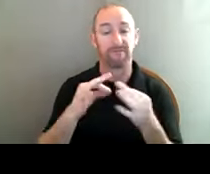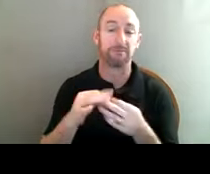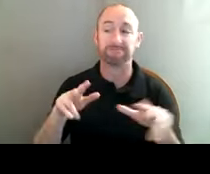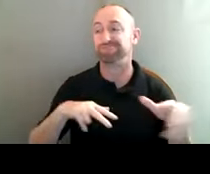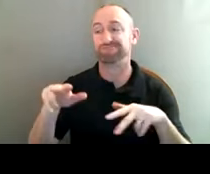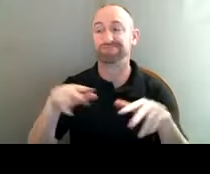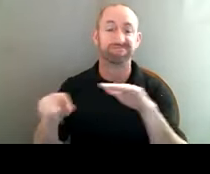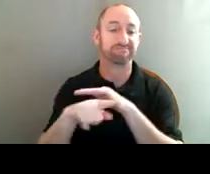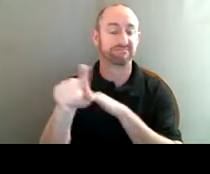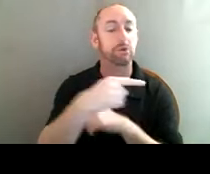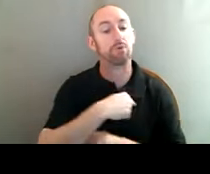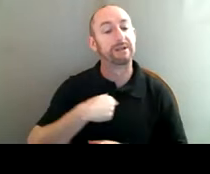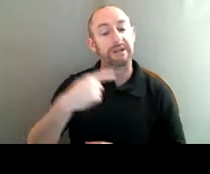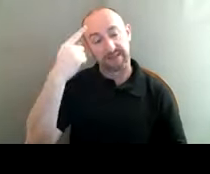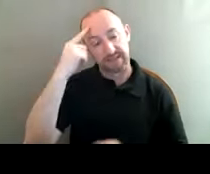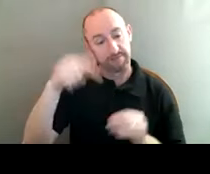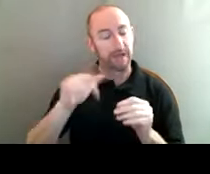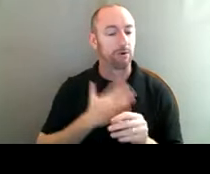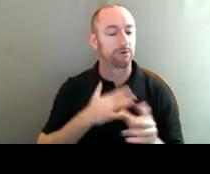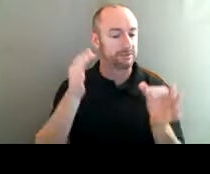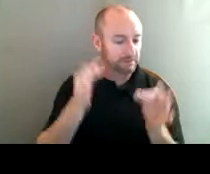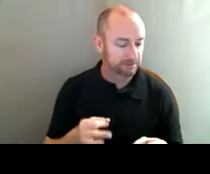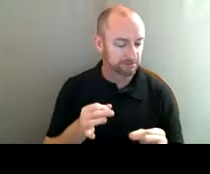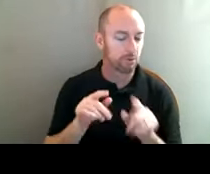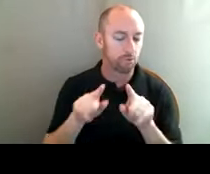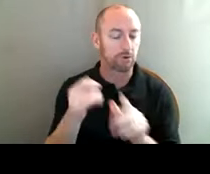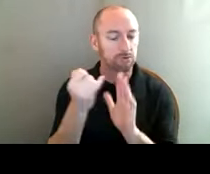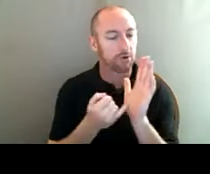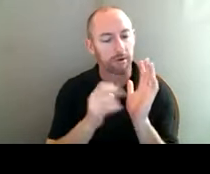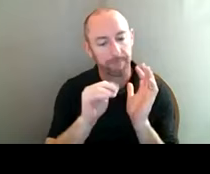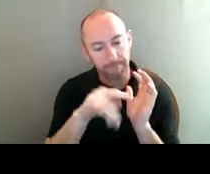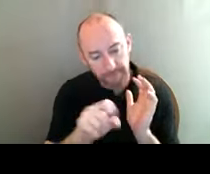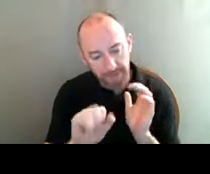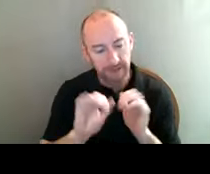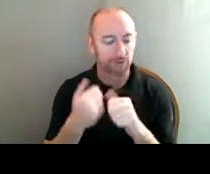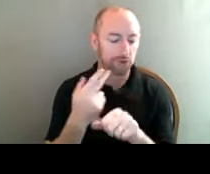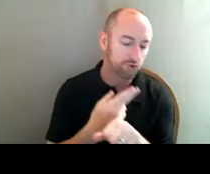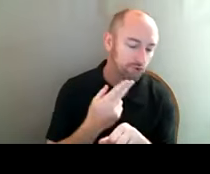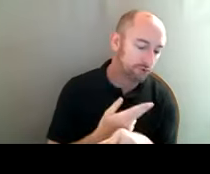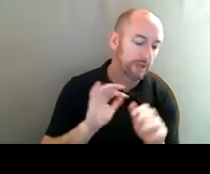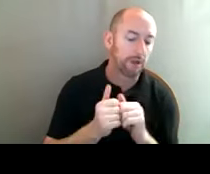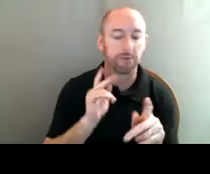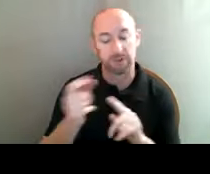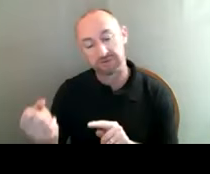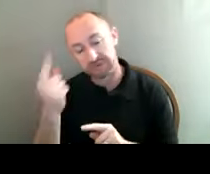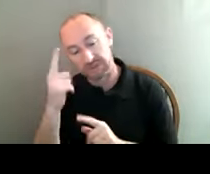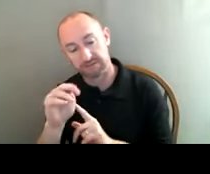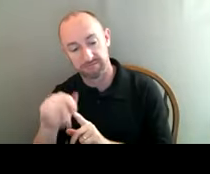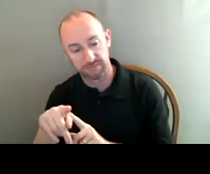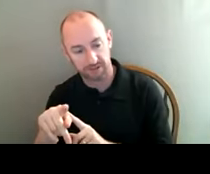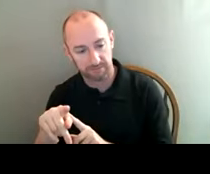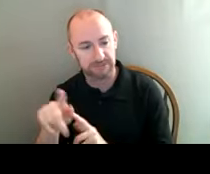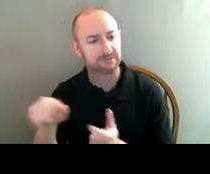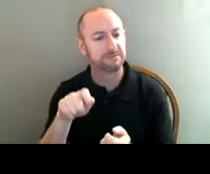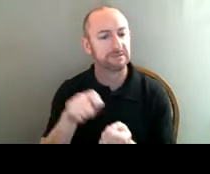consciously about the choices we make when we make maps, how they're going to be used, how they're going to be perceived, and particularly our mission